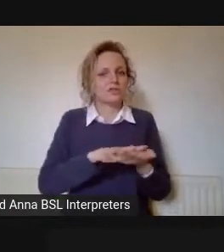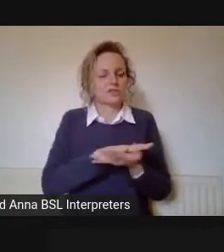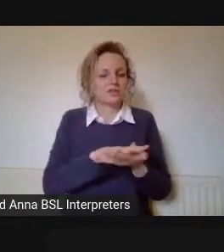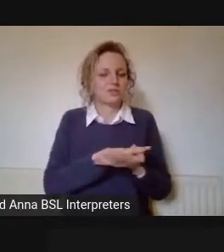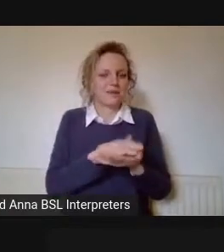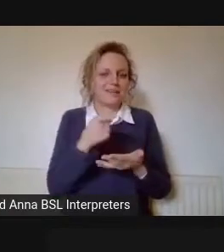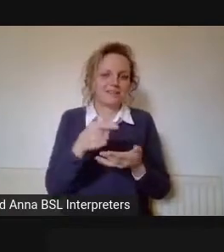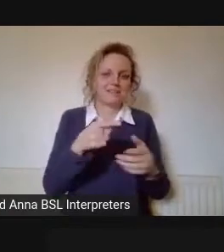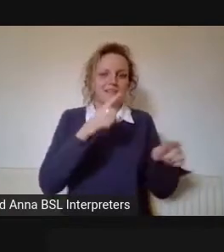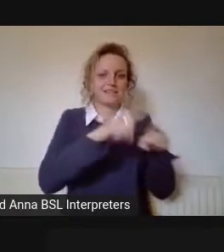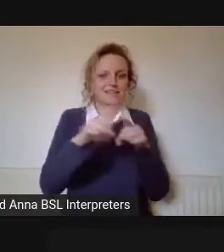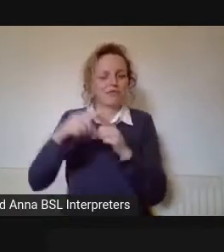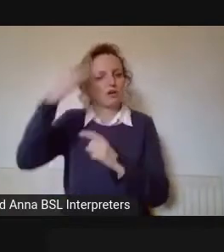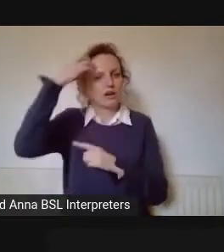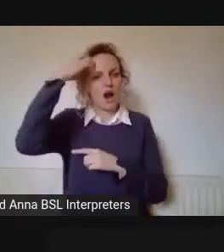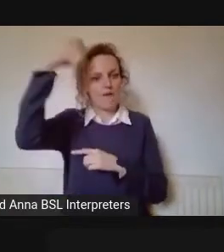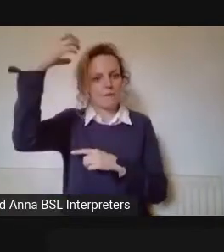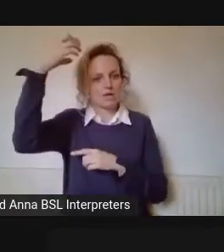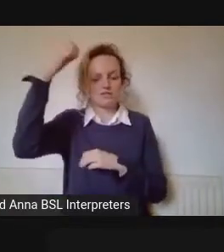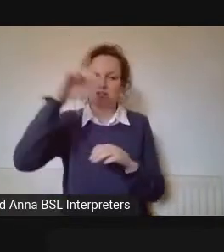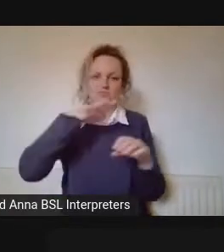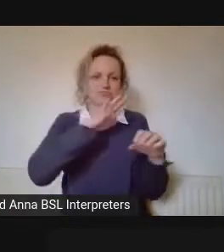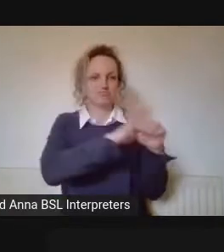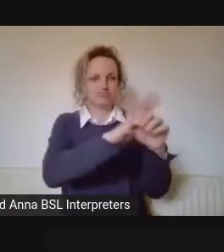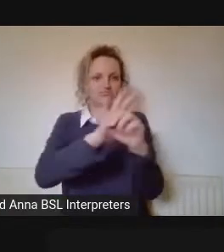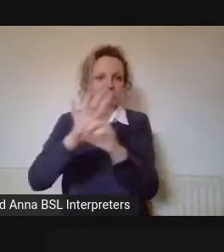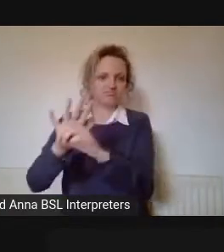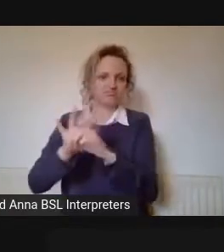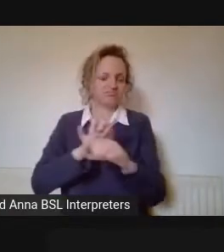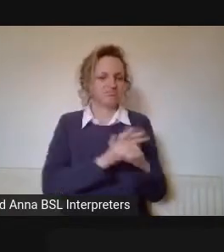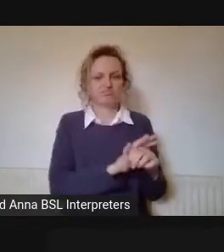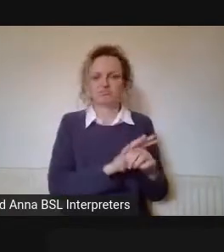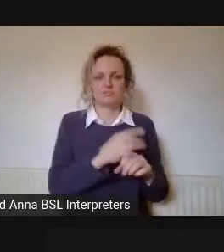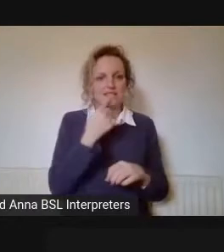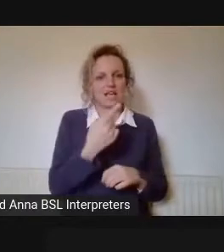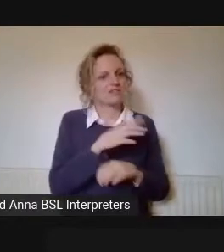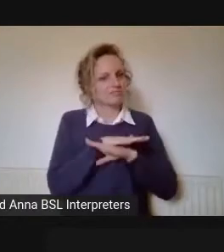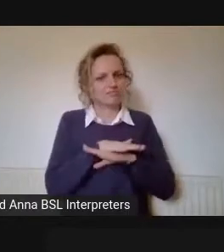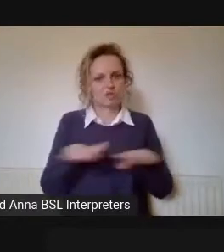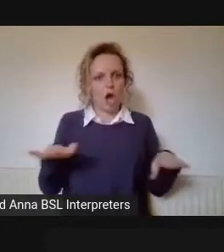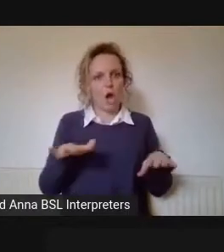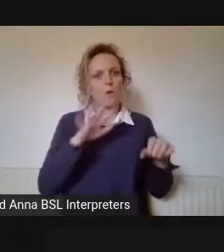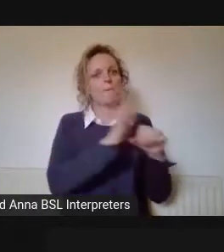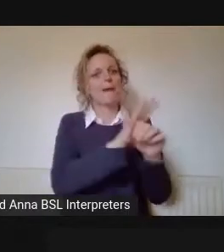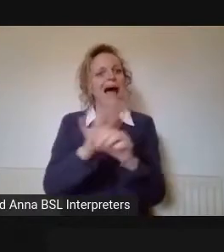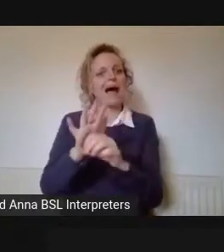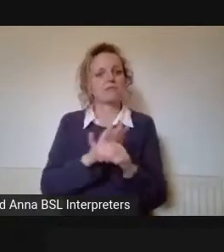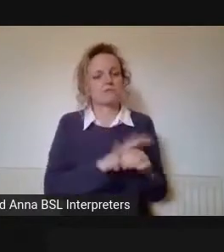various governments to go and eradicate the plant.